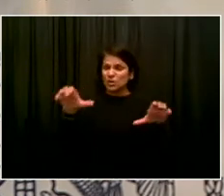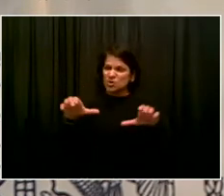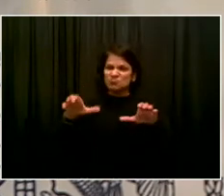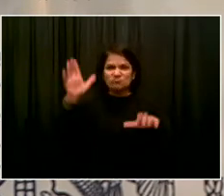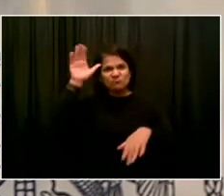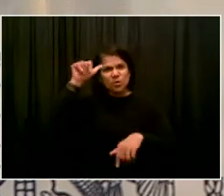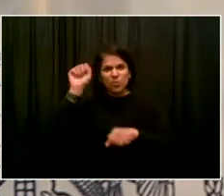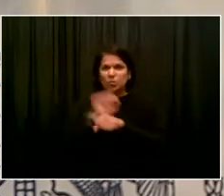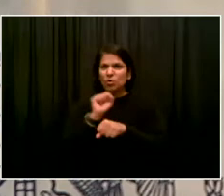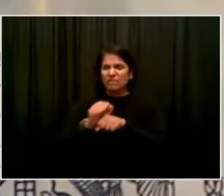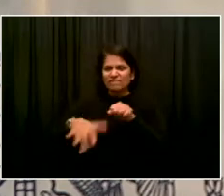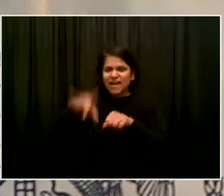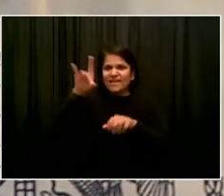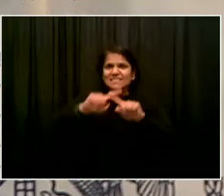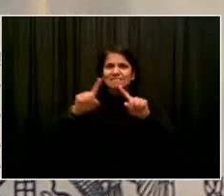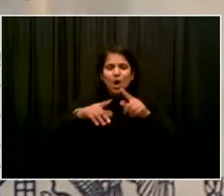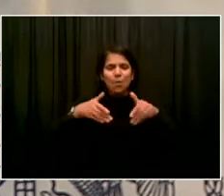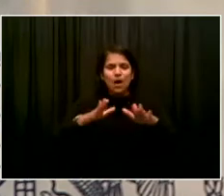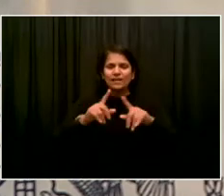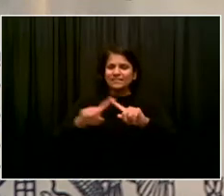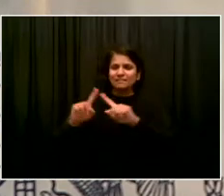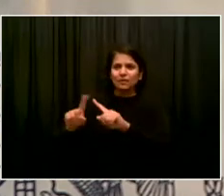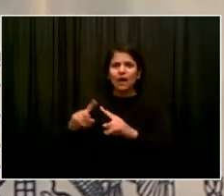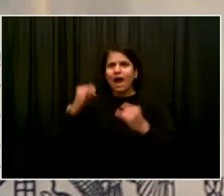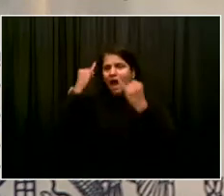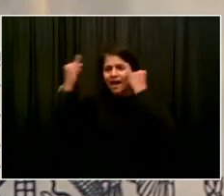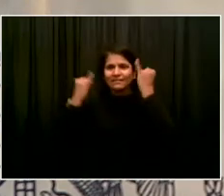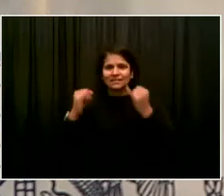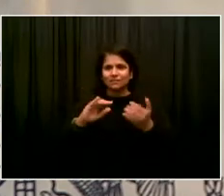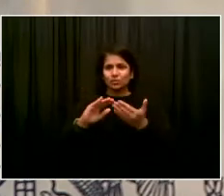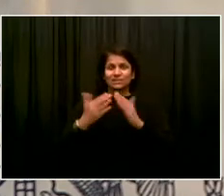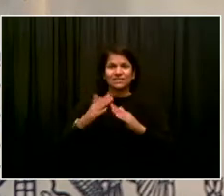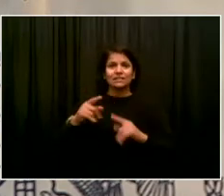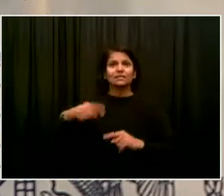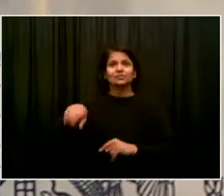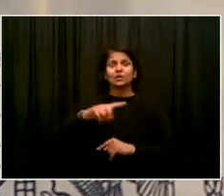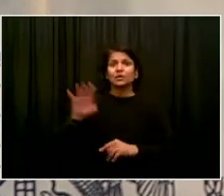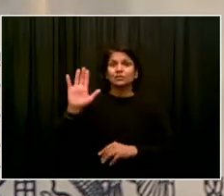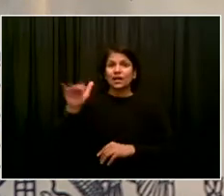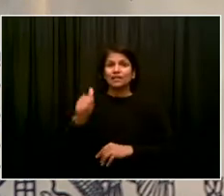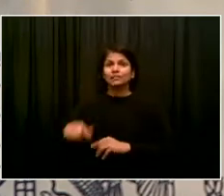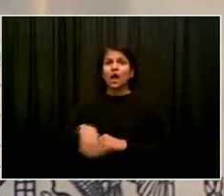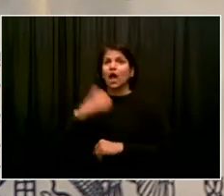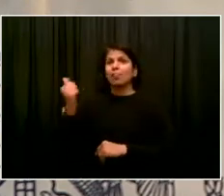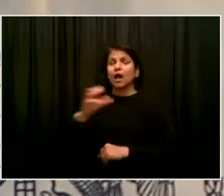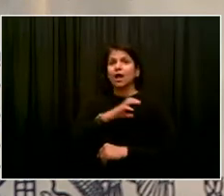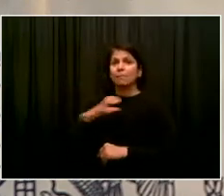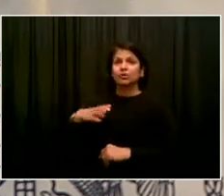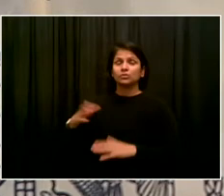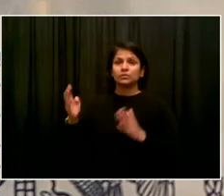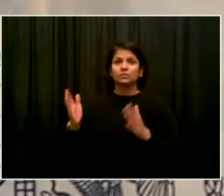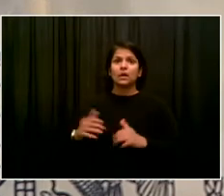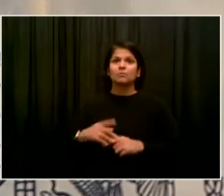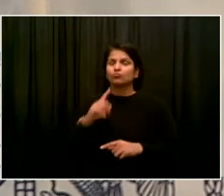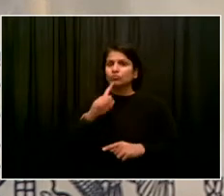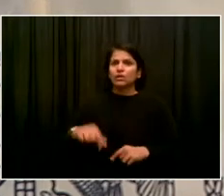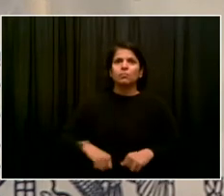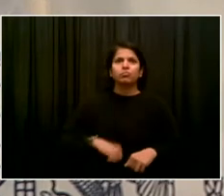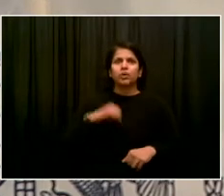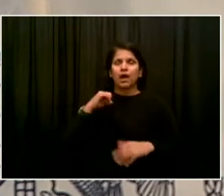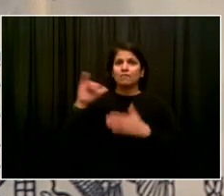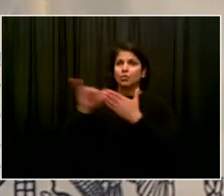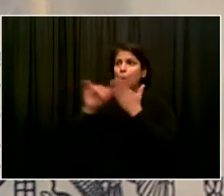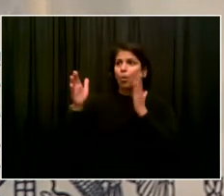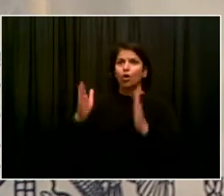and I know you and all your fellow commission members and the staff, proud New Yorkers who believe we could make a difference, and you